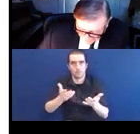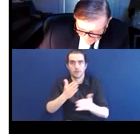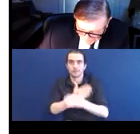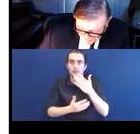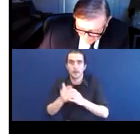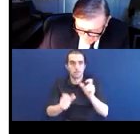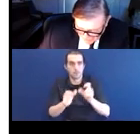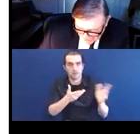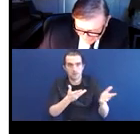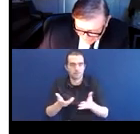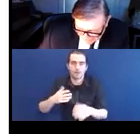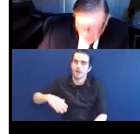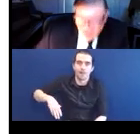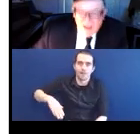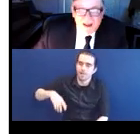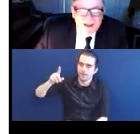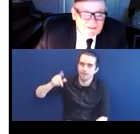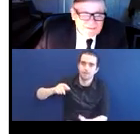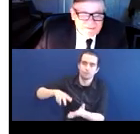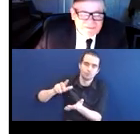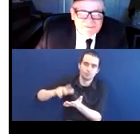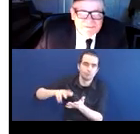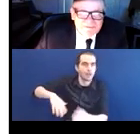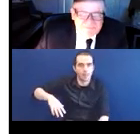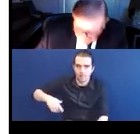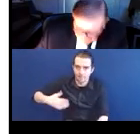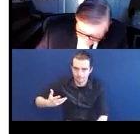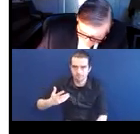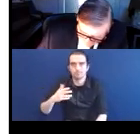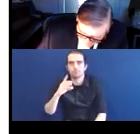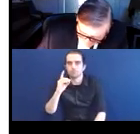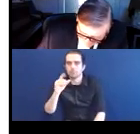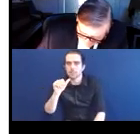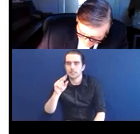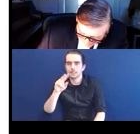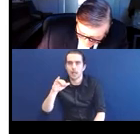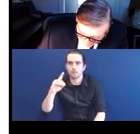need is implementation of these. Let me just whiz down a bit further.